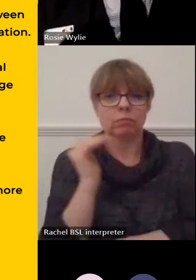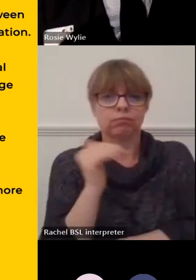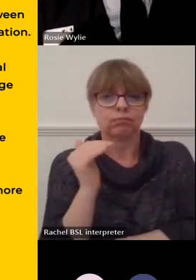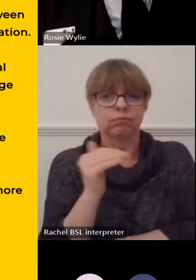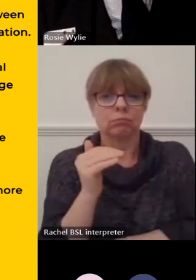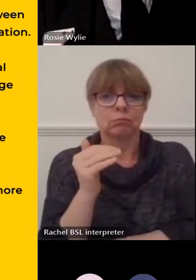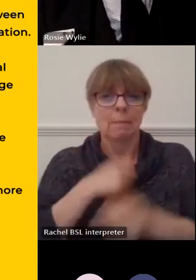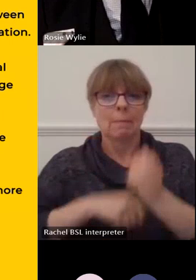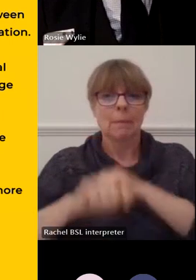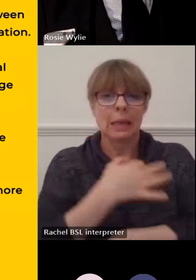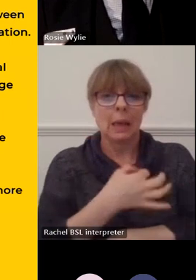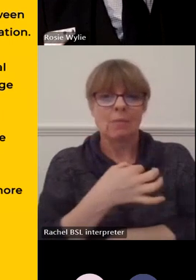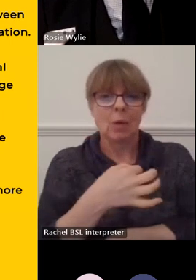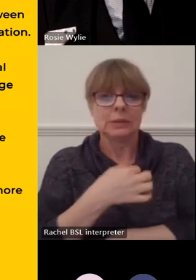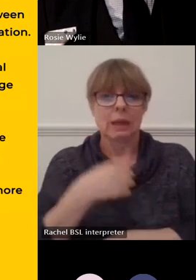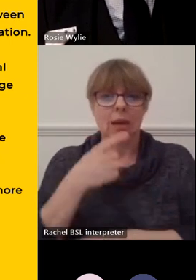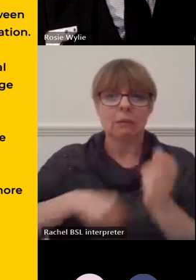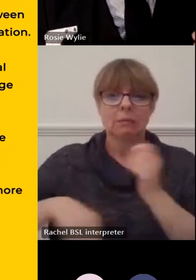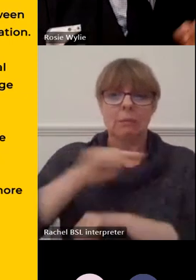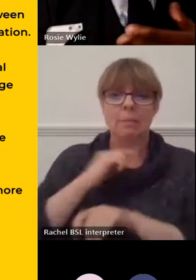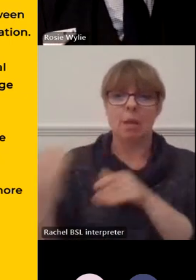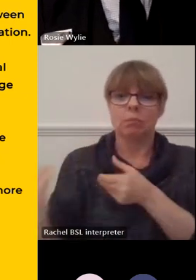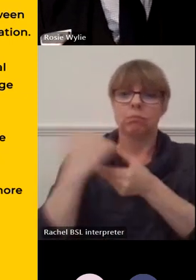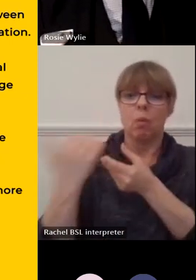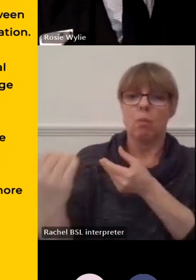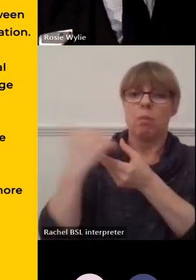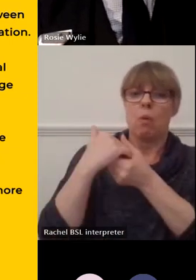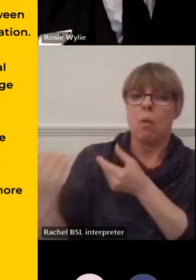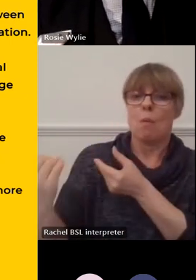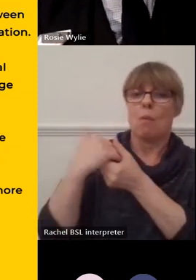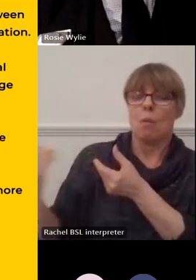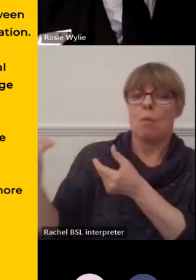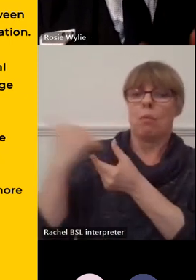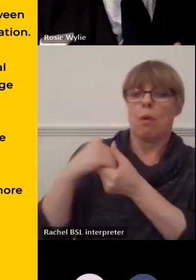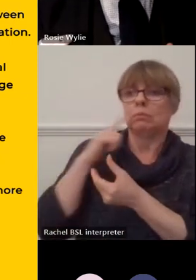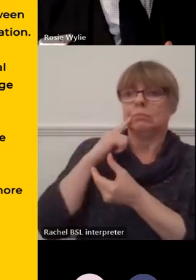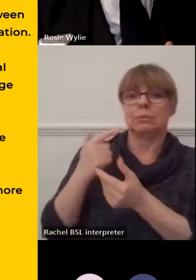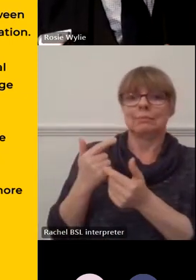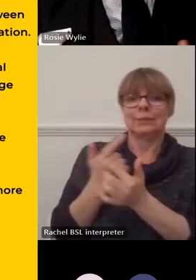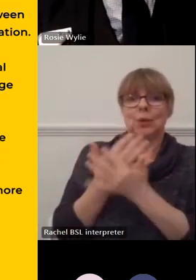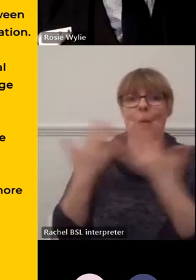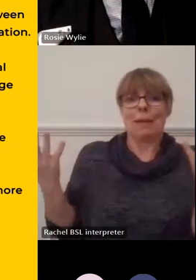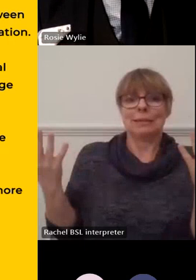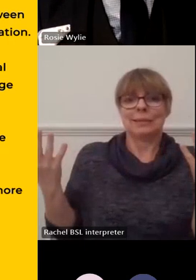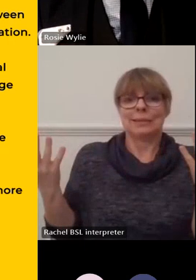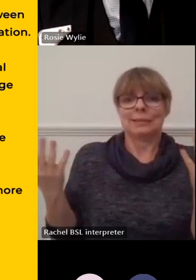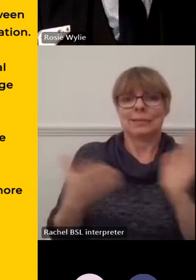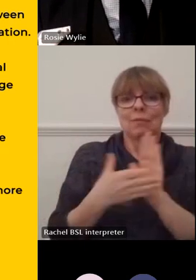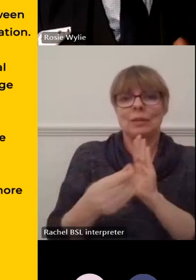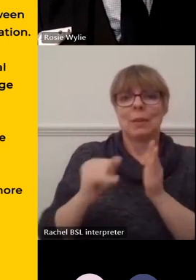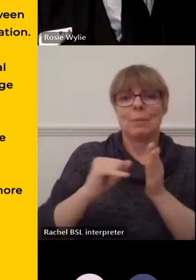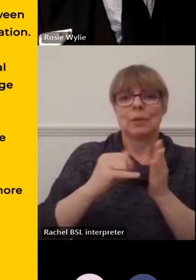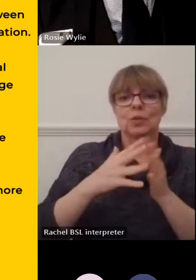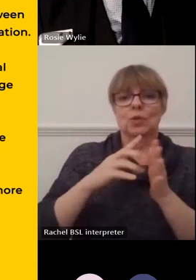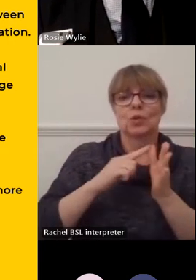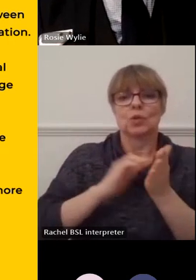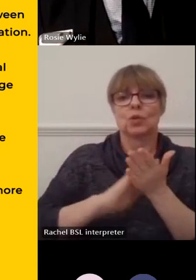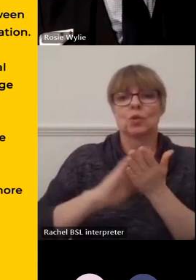because people were connecting with different languages, you know, whether it's Swahili, they want. So at some